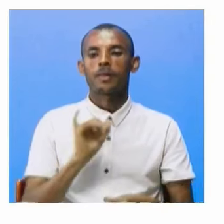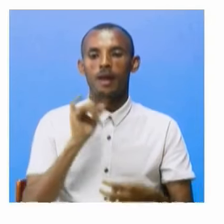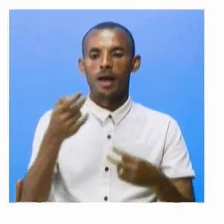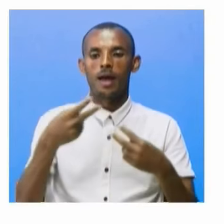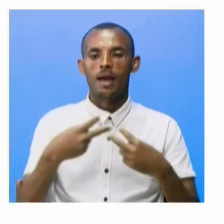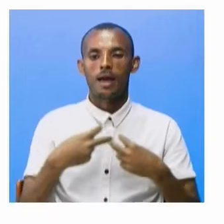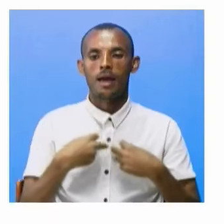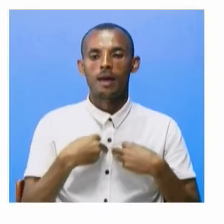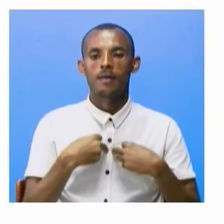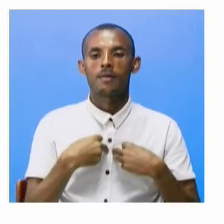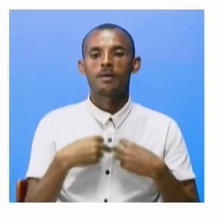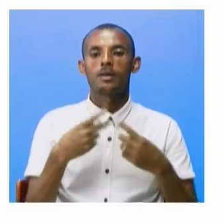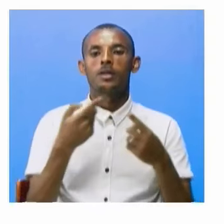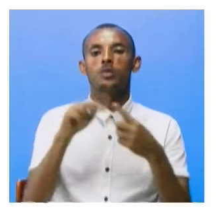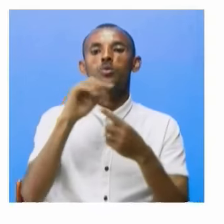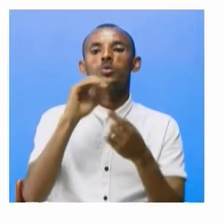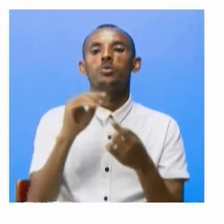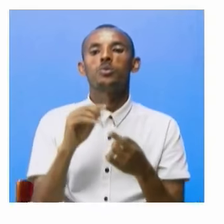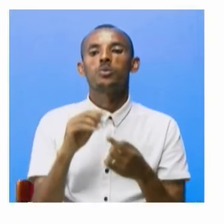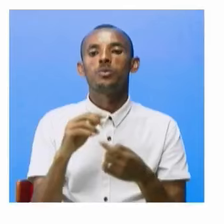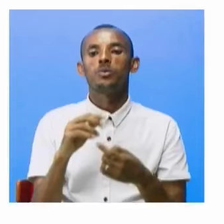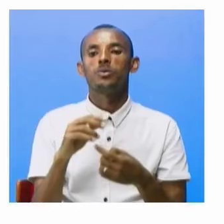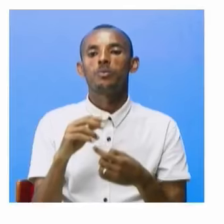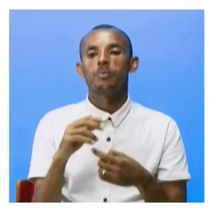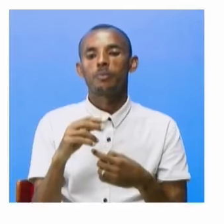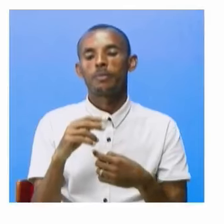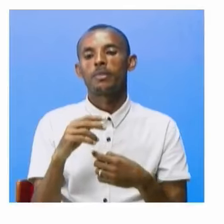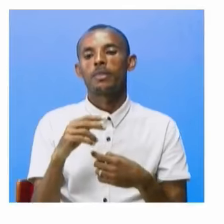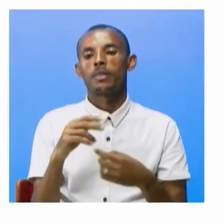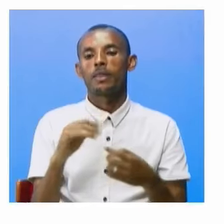have to take